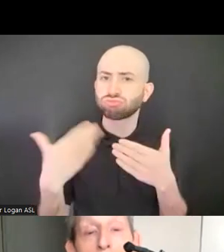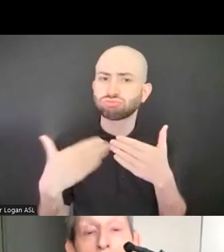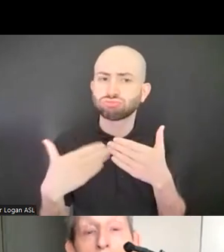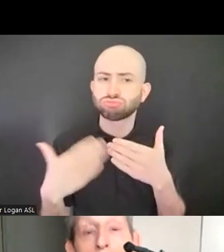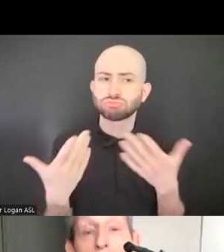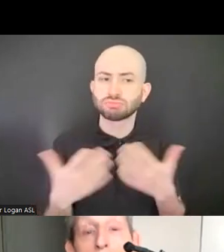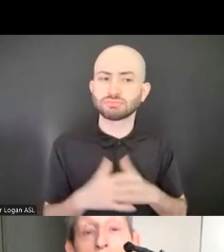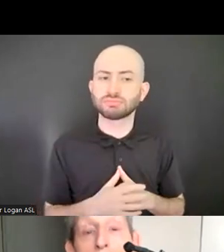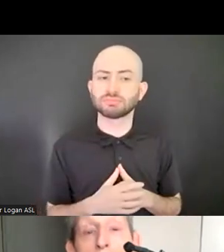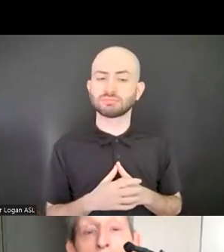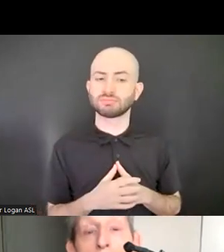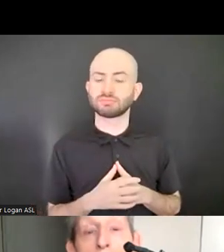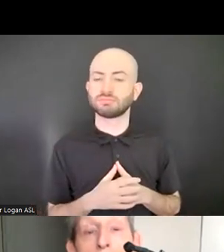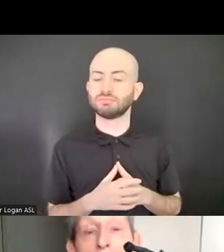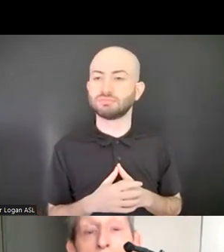okay